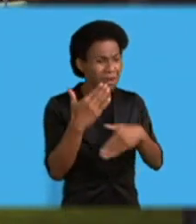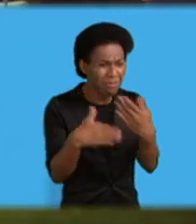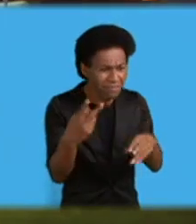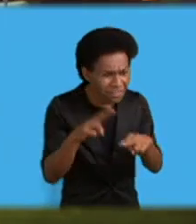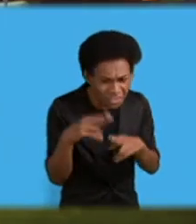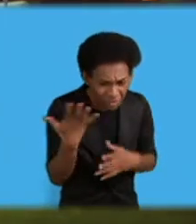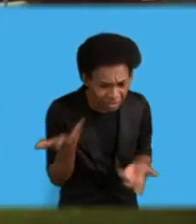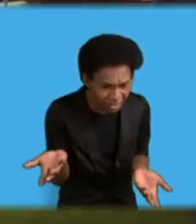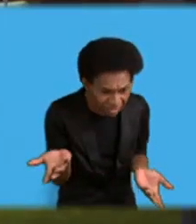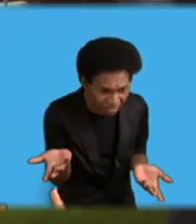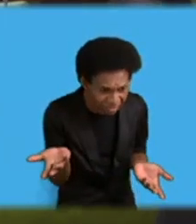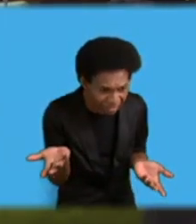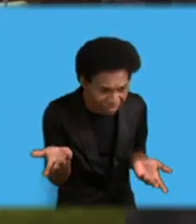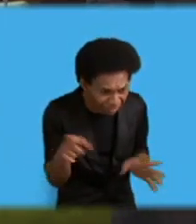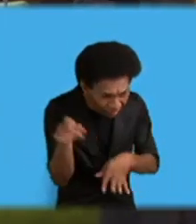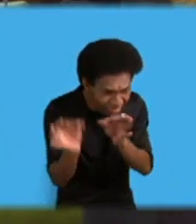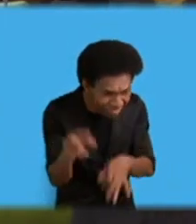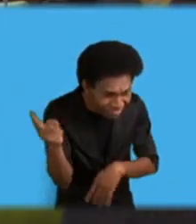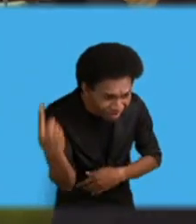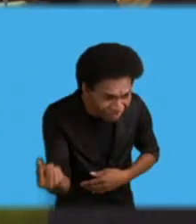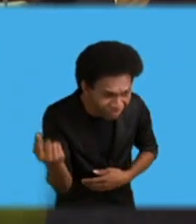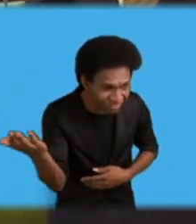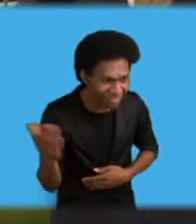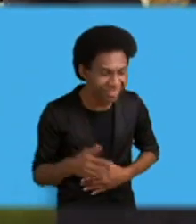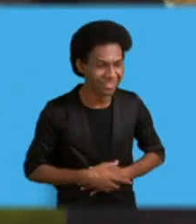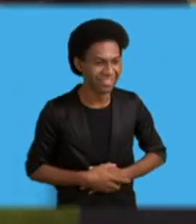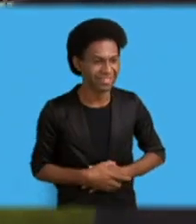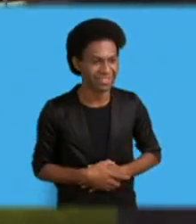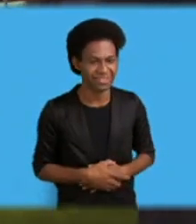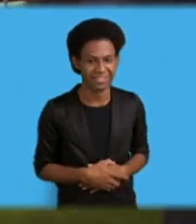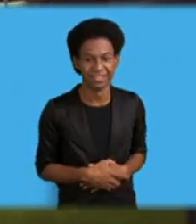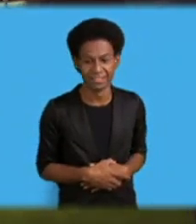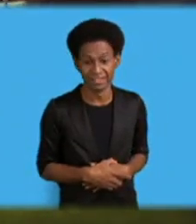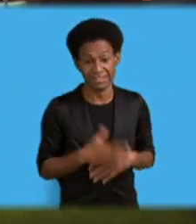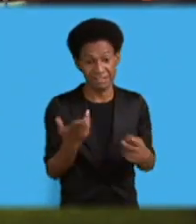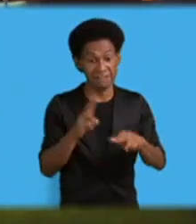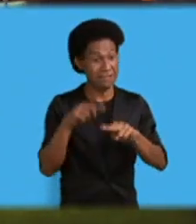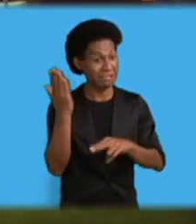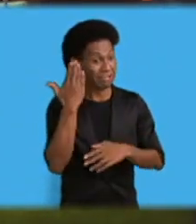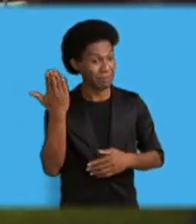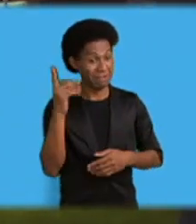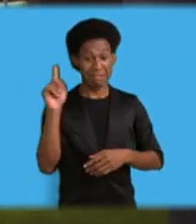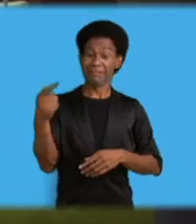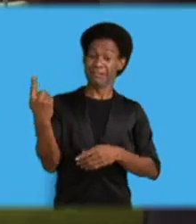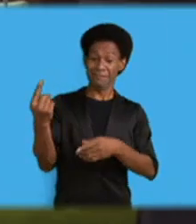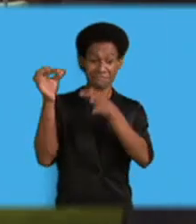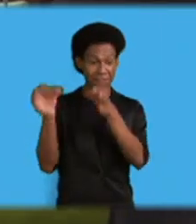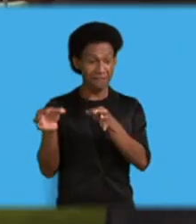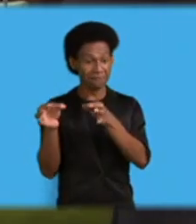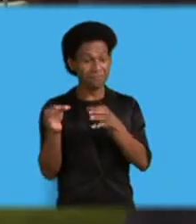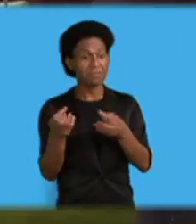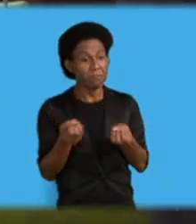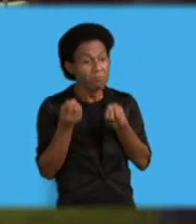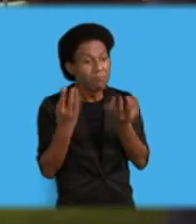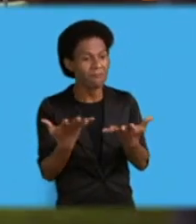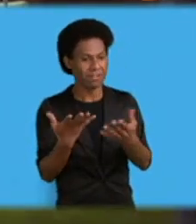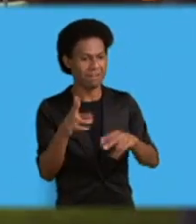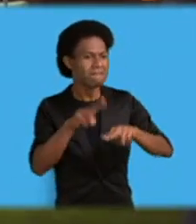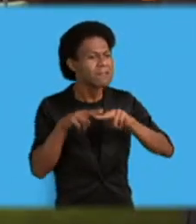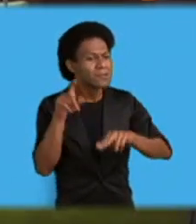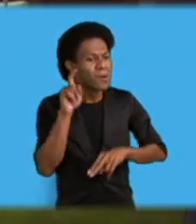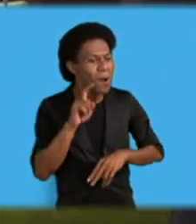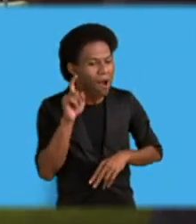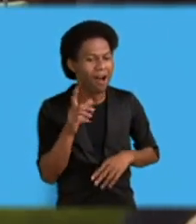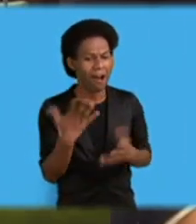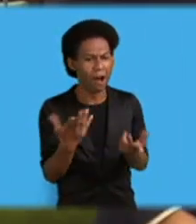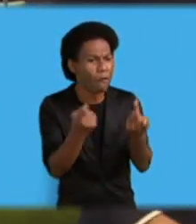make decisions. For example, Fiji Airways has decided as a commercial decision to provide Fiji water on board.